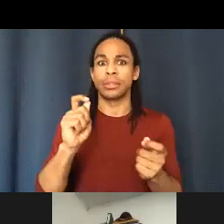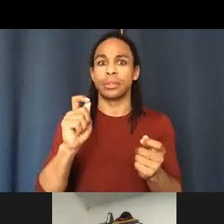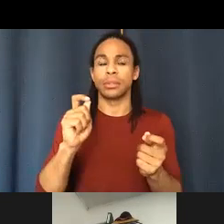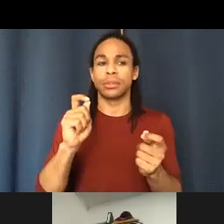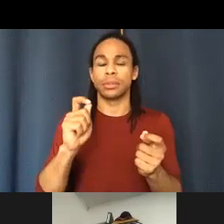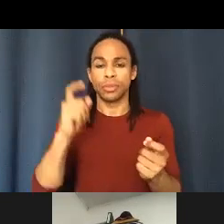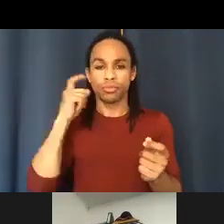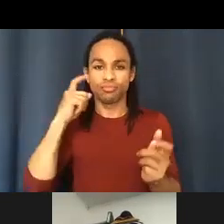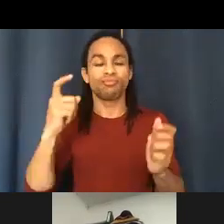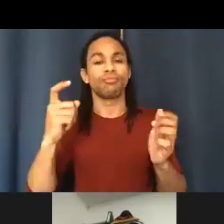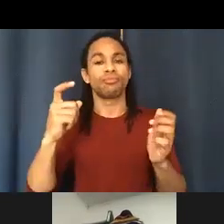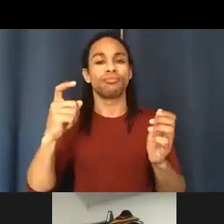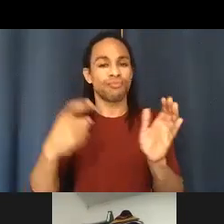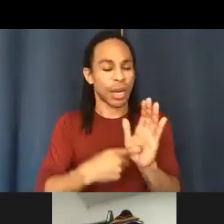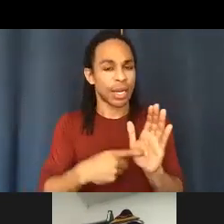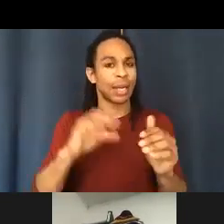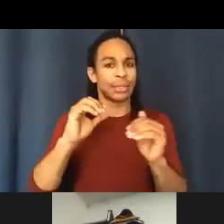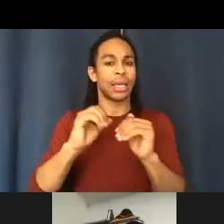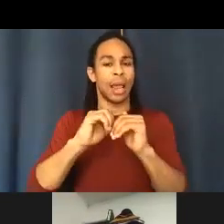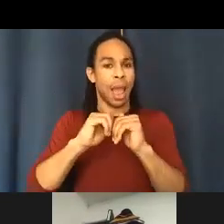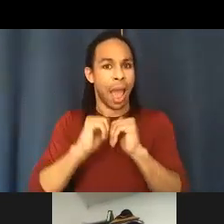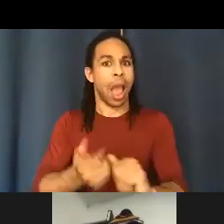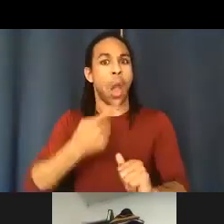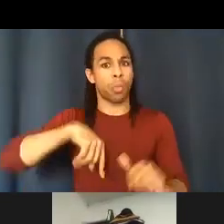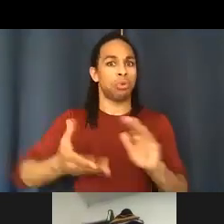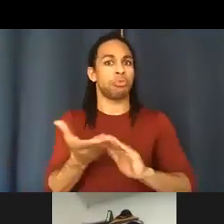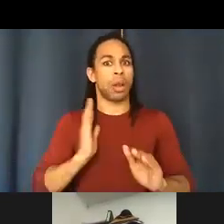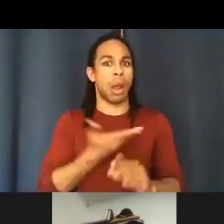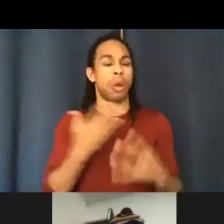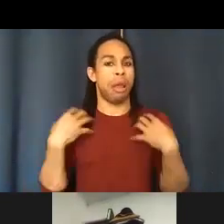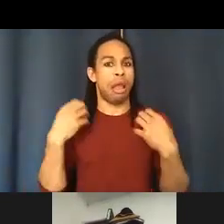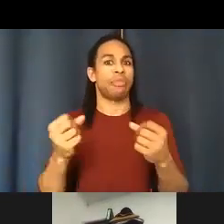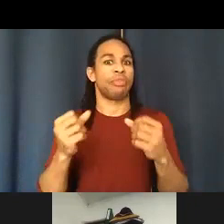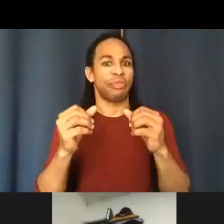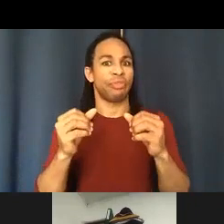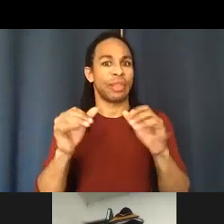that we have as a community, as part of the health system.